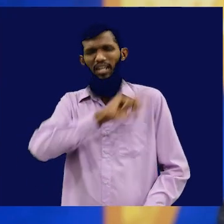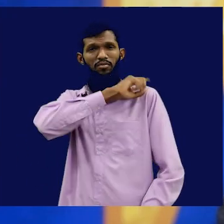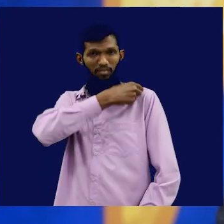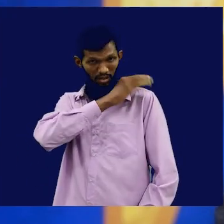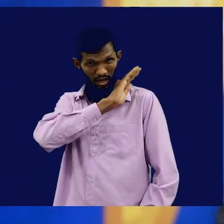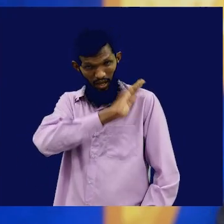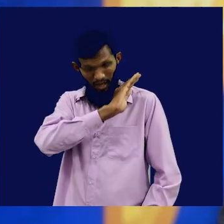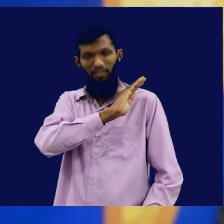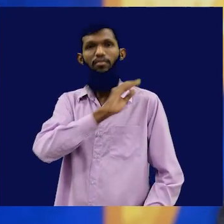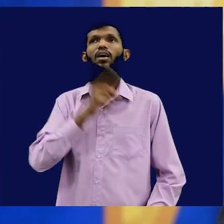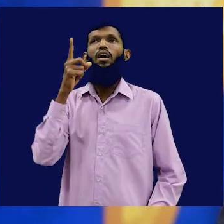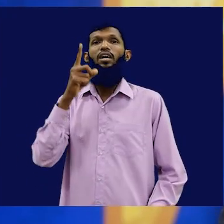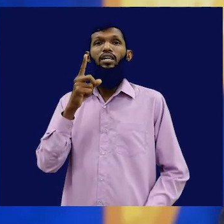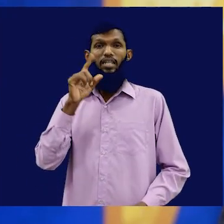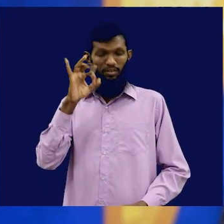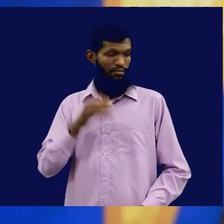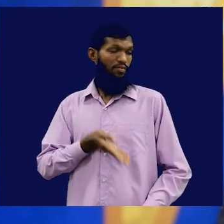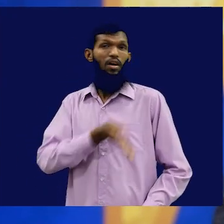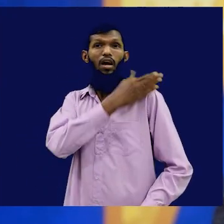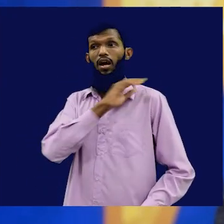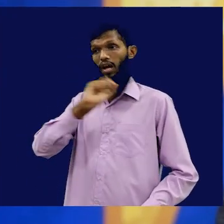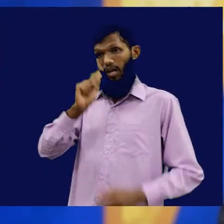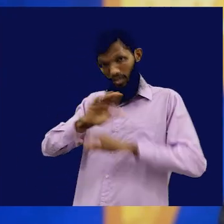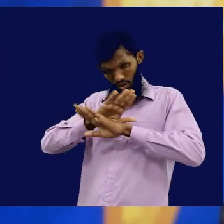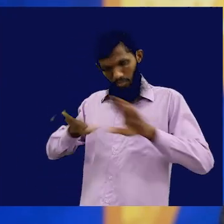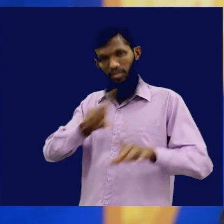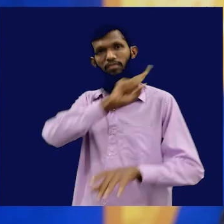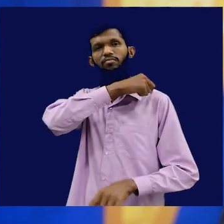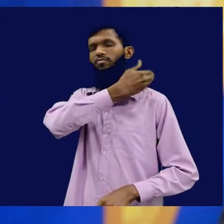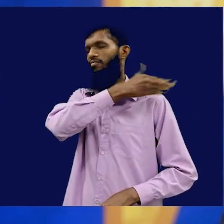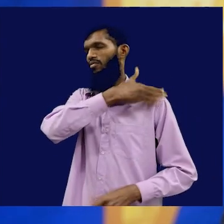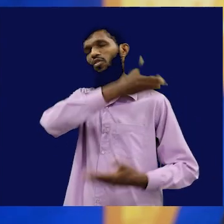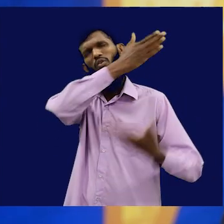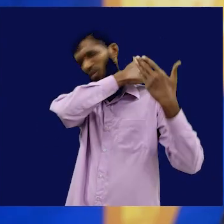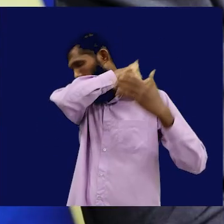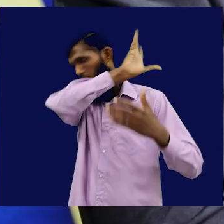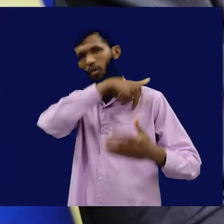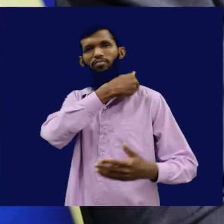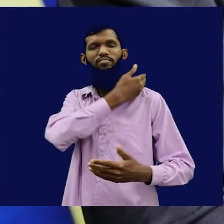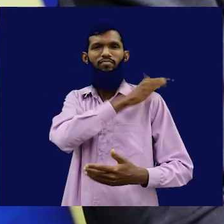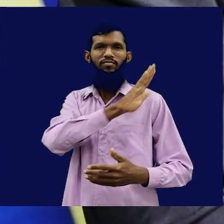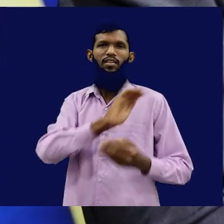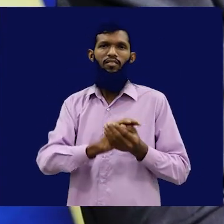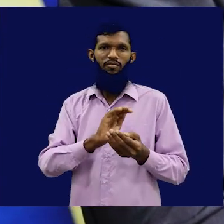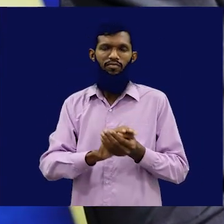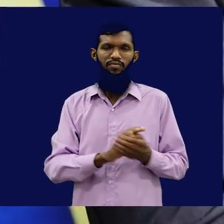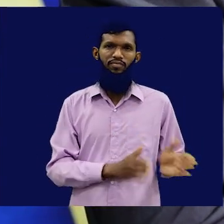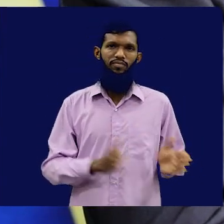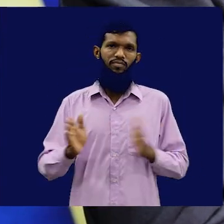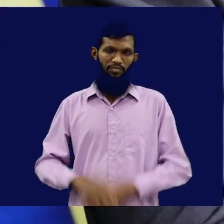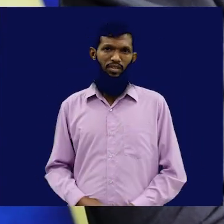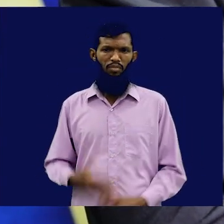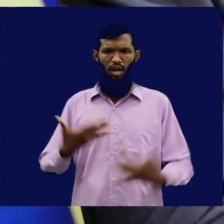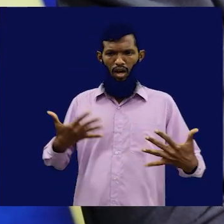out whatever sin that the person who did the Hajj has done before it. Now let's learn how Hajj is